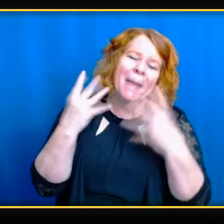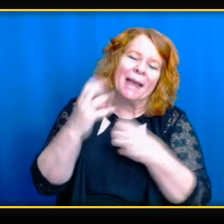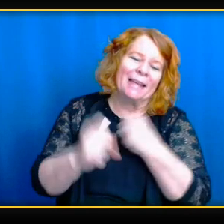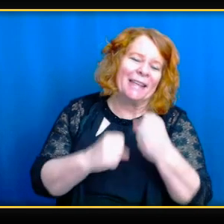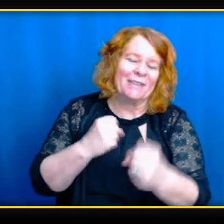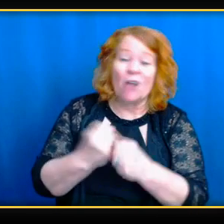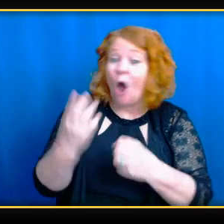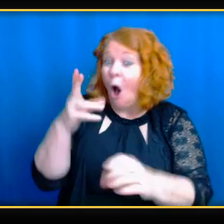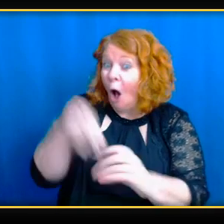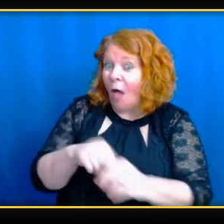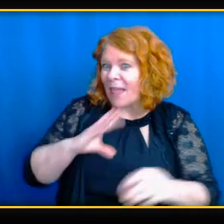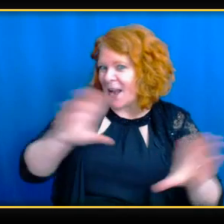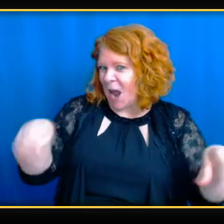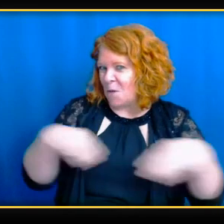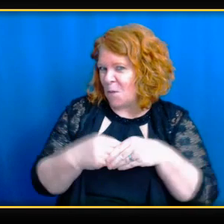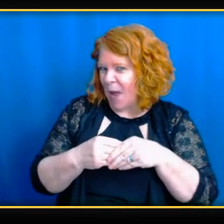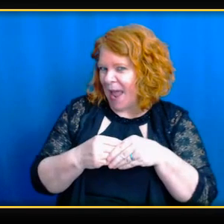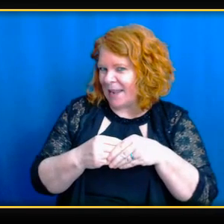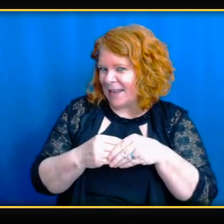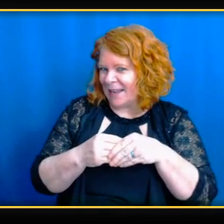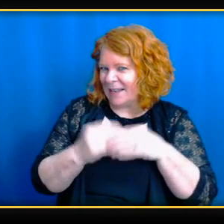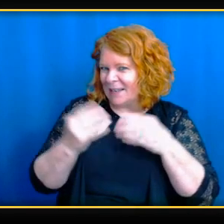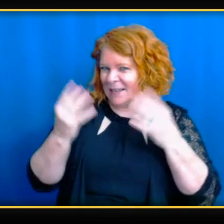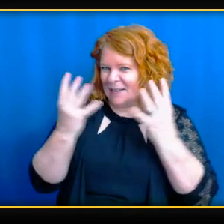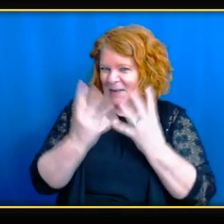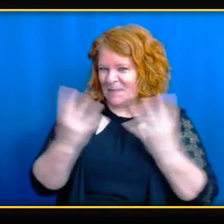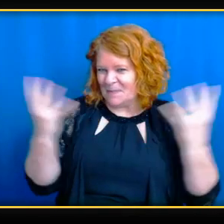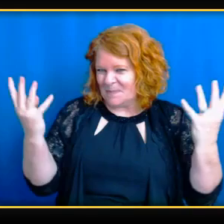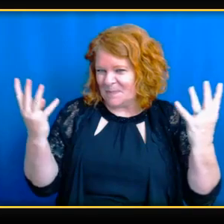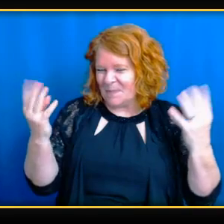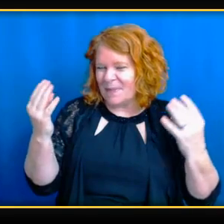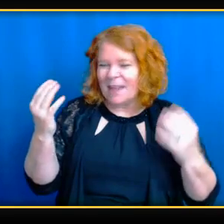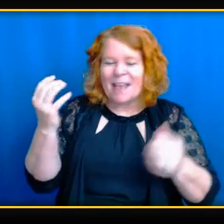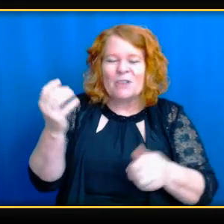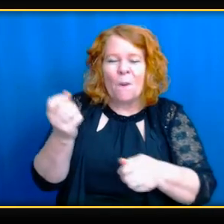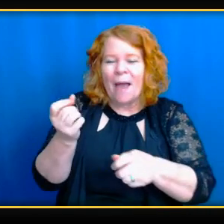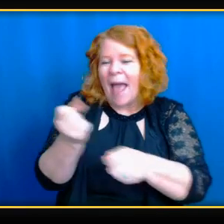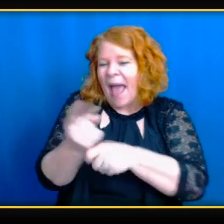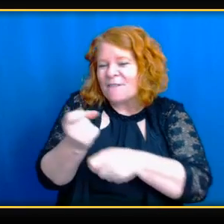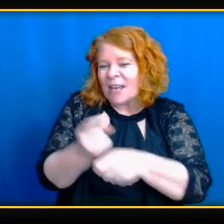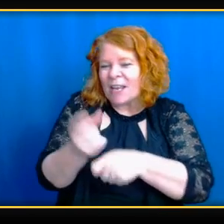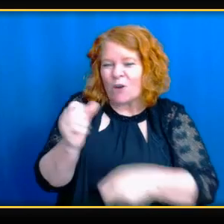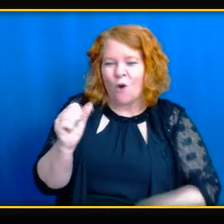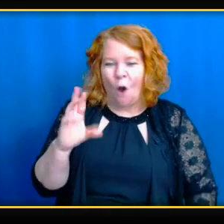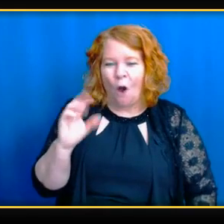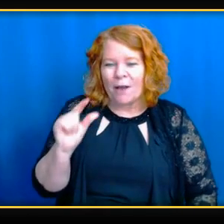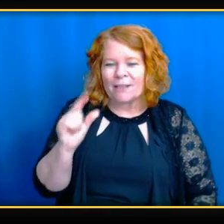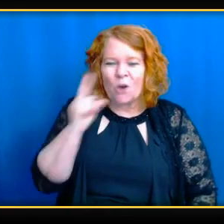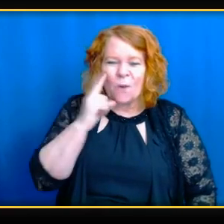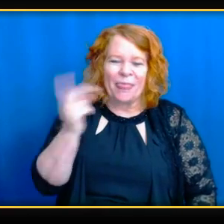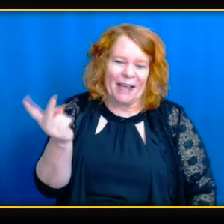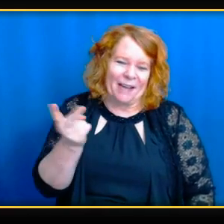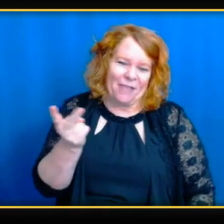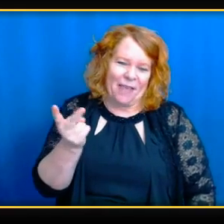party. So actually, every August, we think of them. Thank you very much.